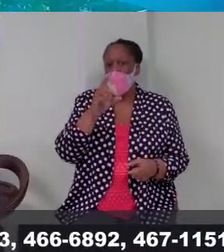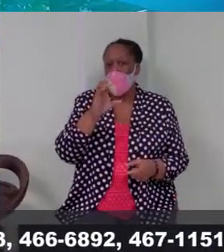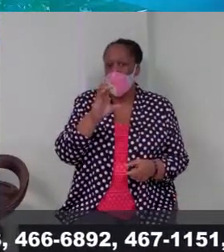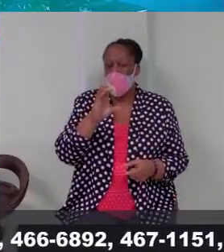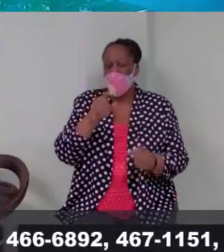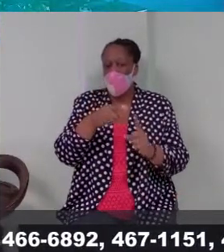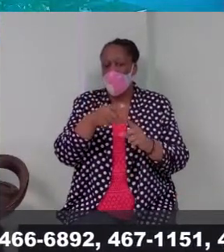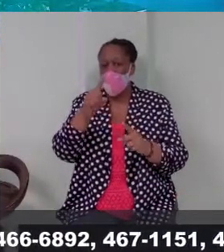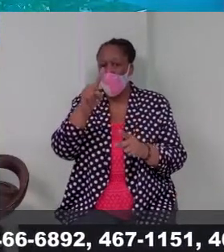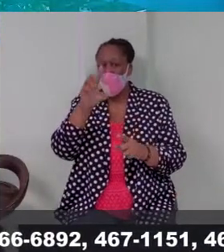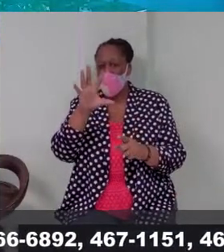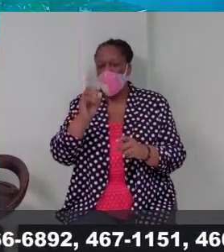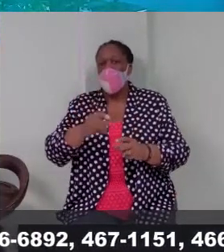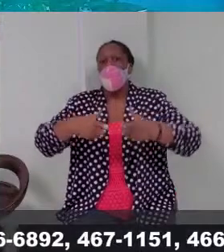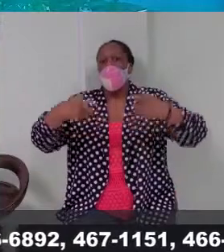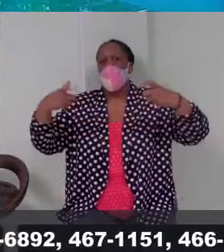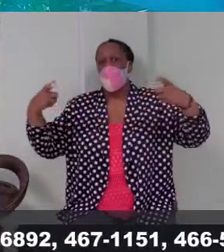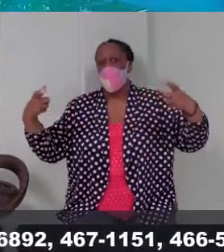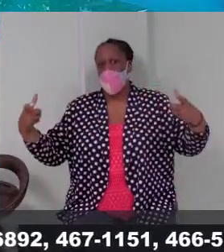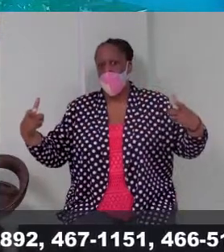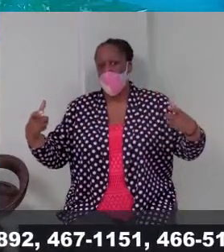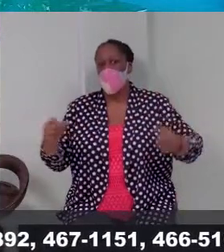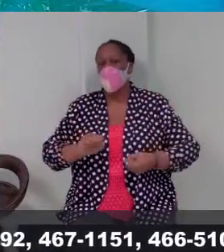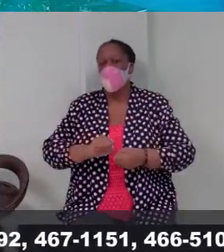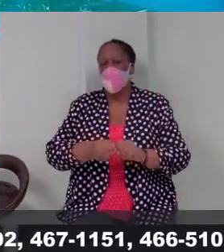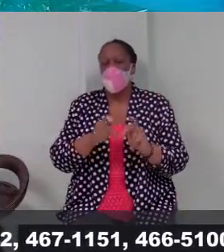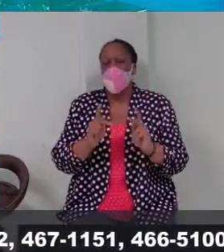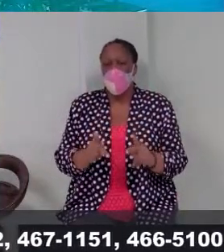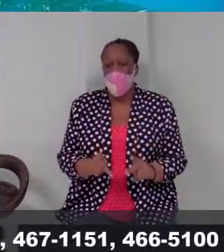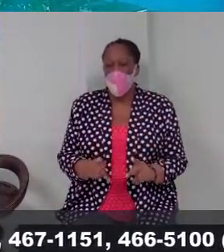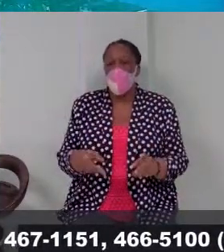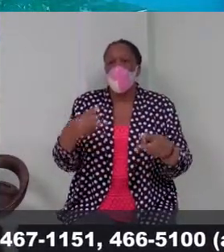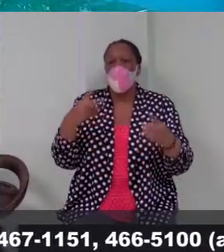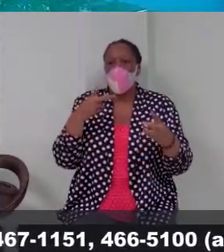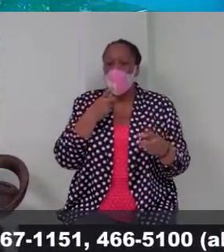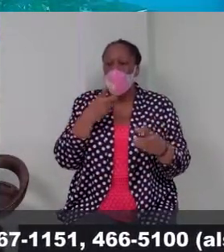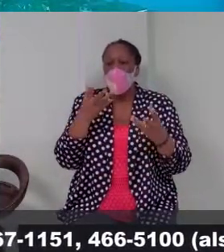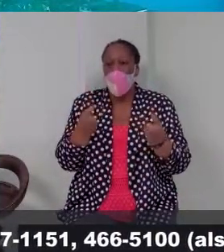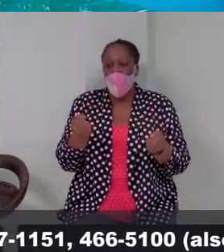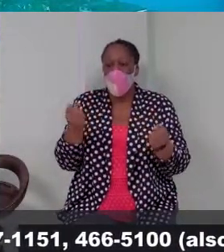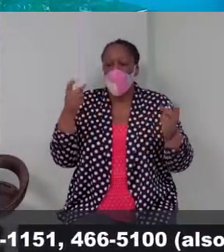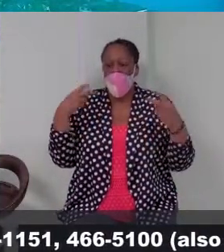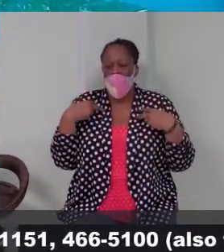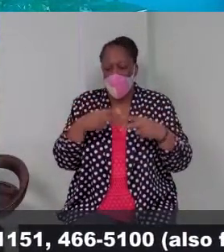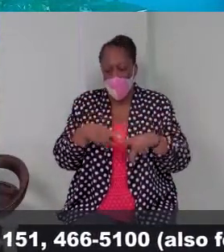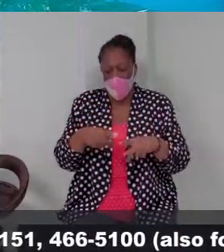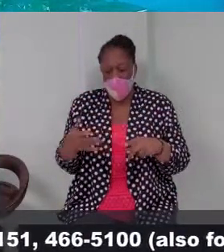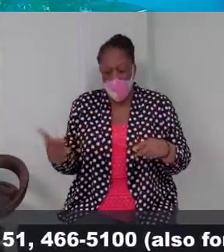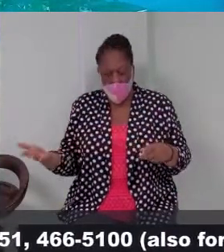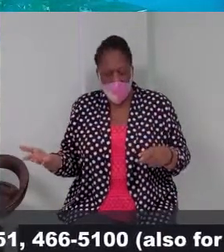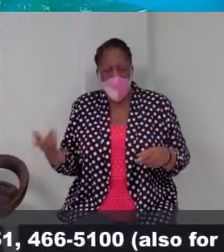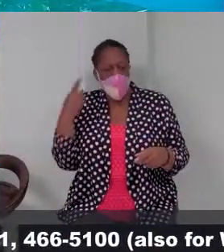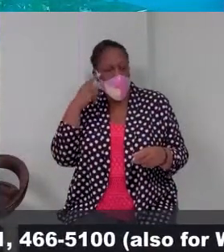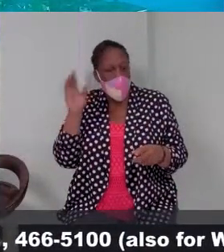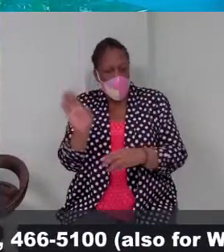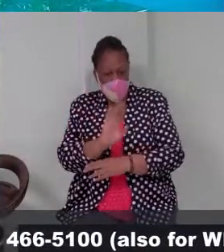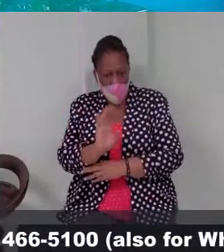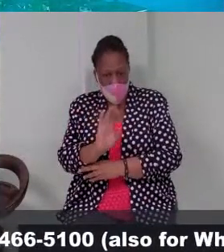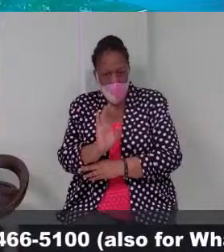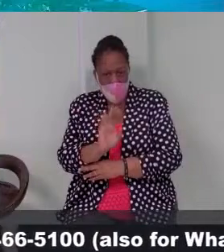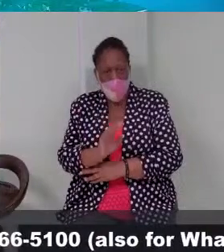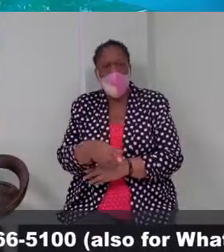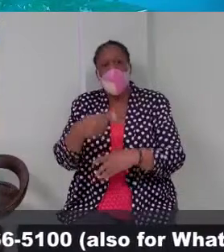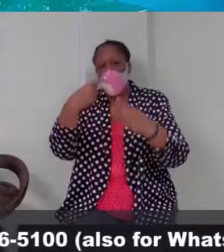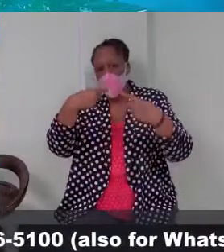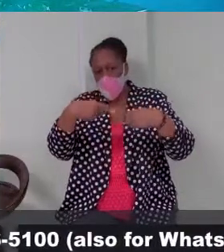application, and the other guidelines that he would have highlighted. We will seek to put that information on the